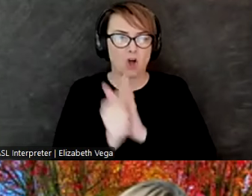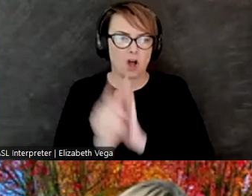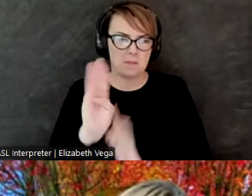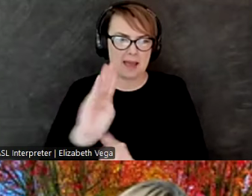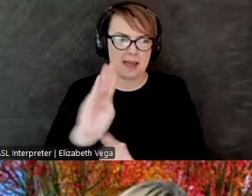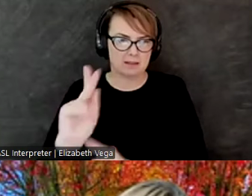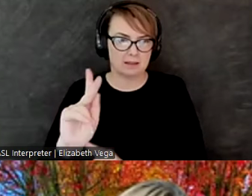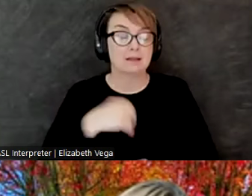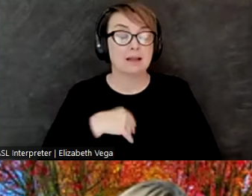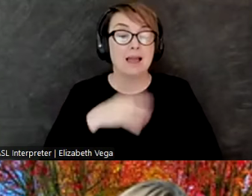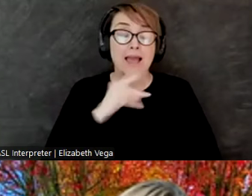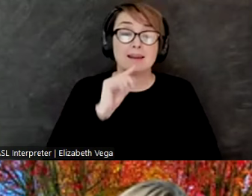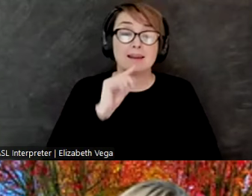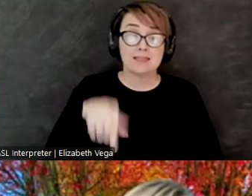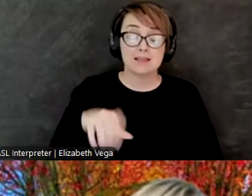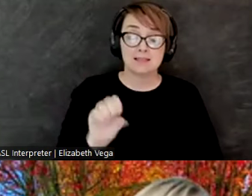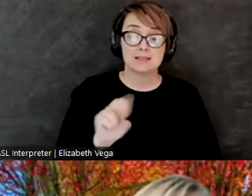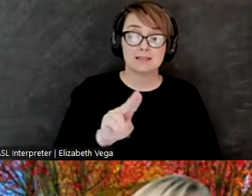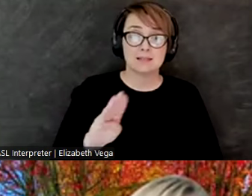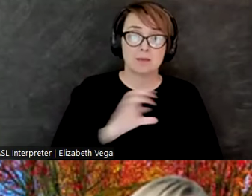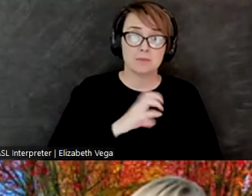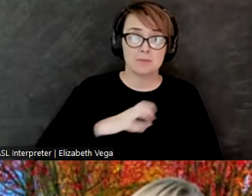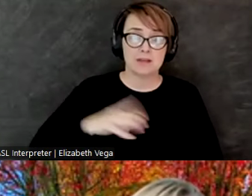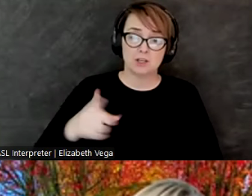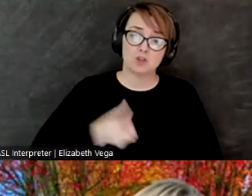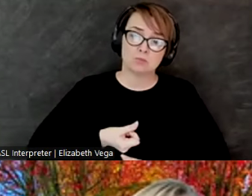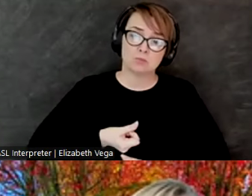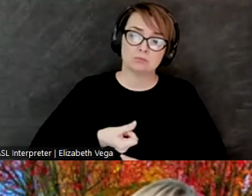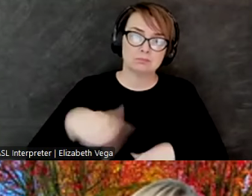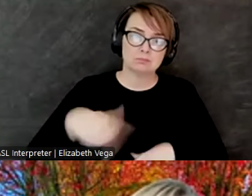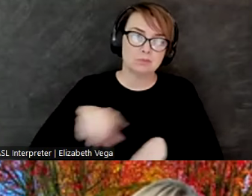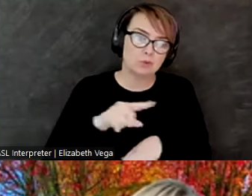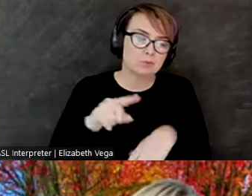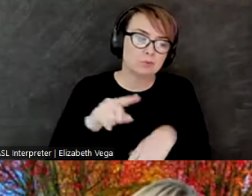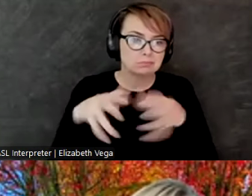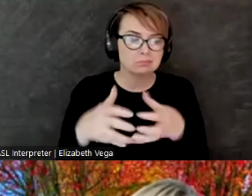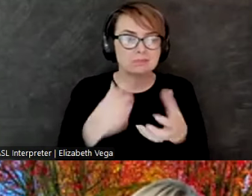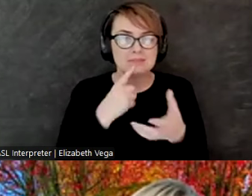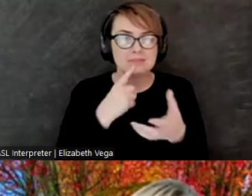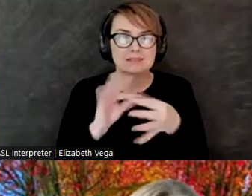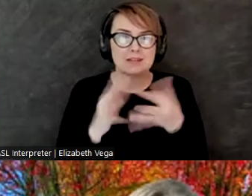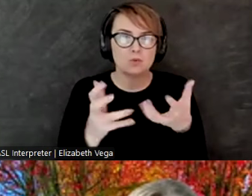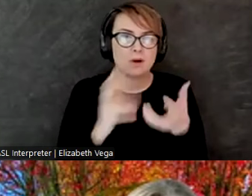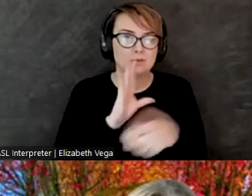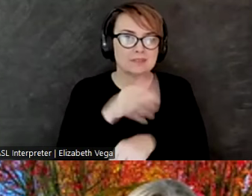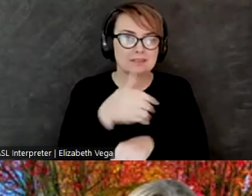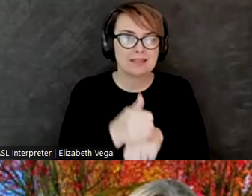a body that you expressed a desire to establish around the roles of regional centers in the hearing mediation process.